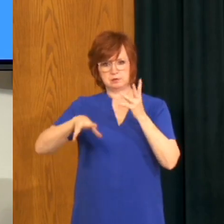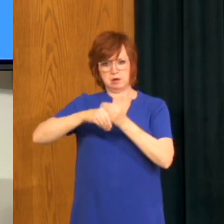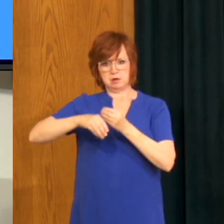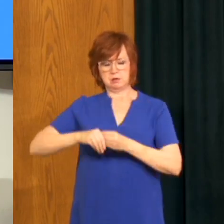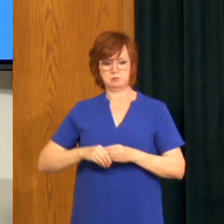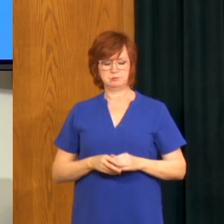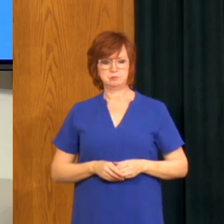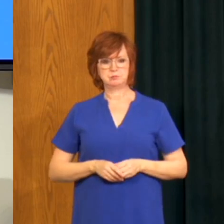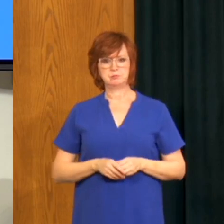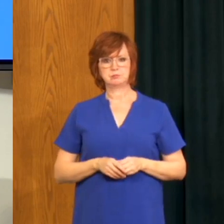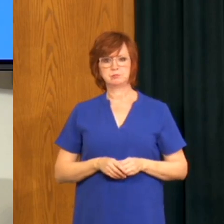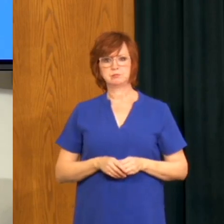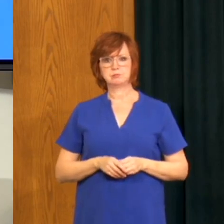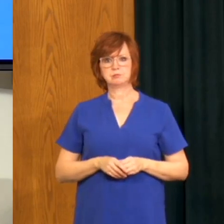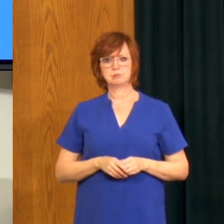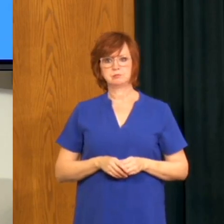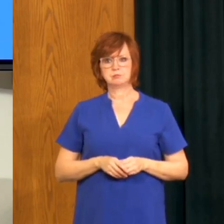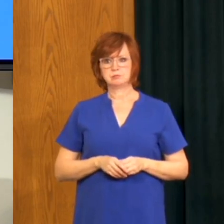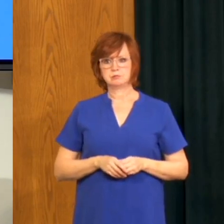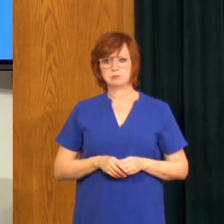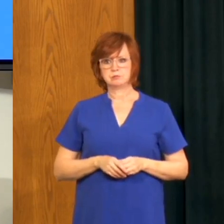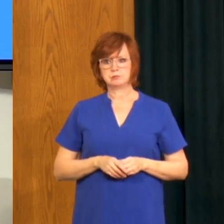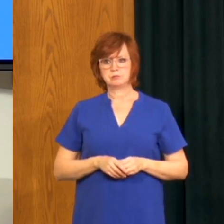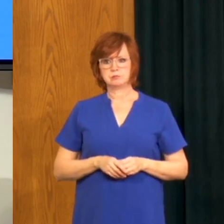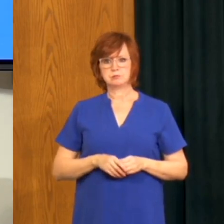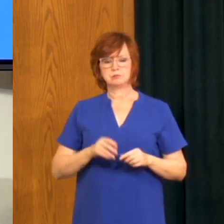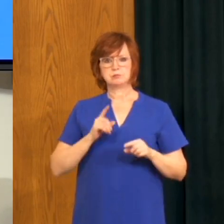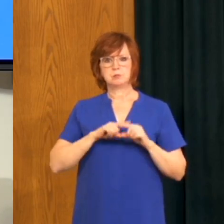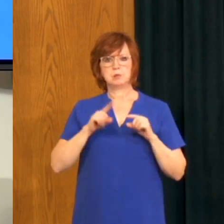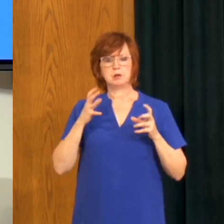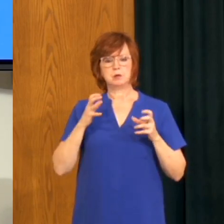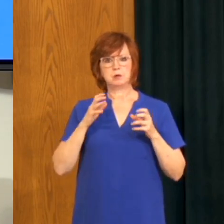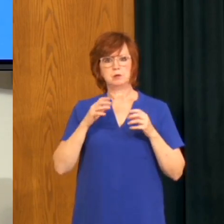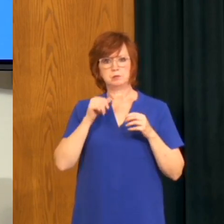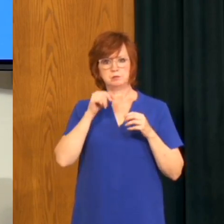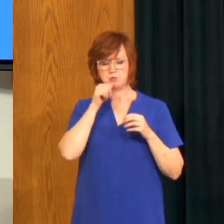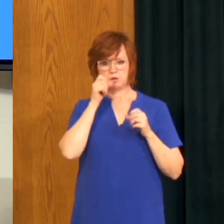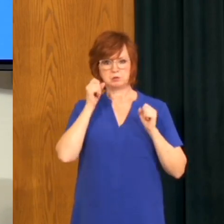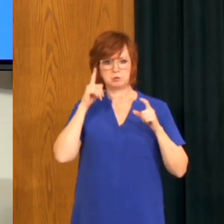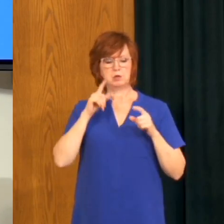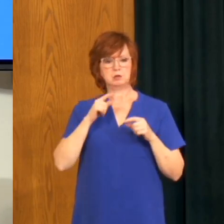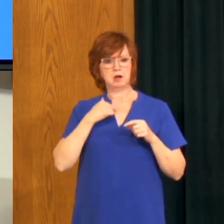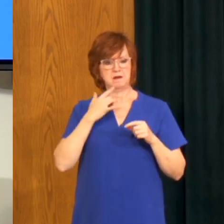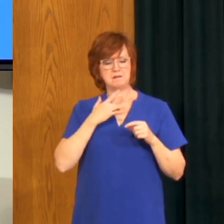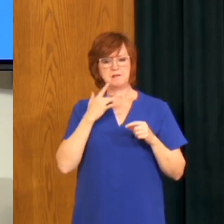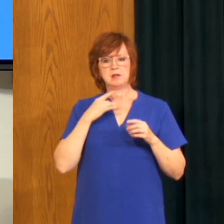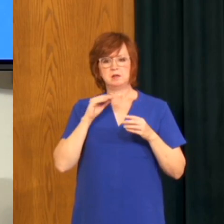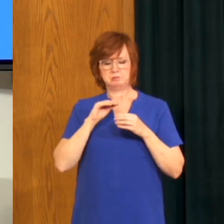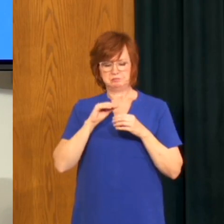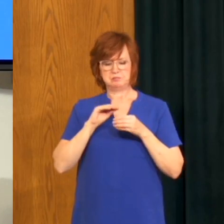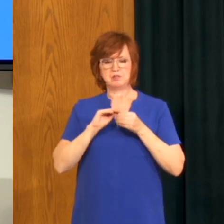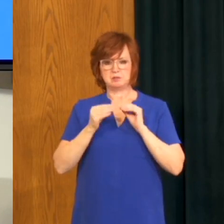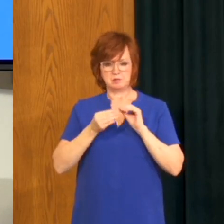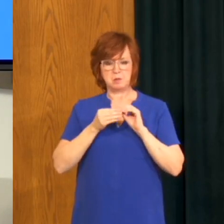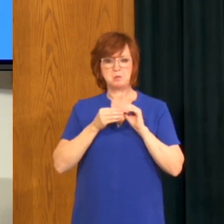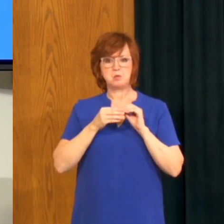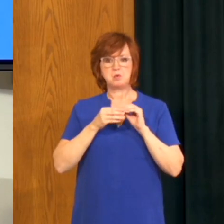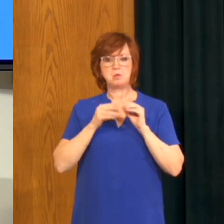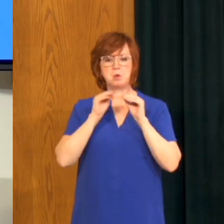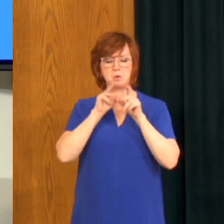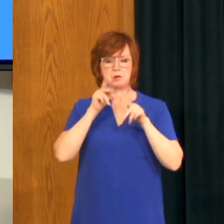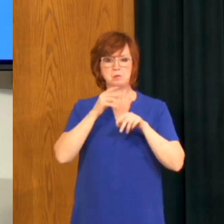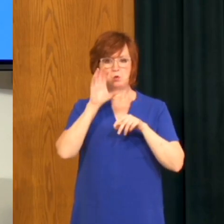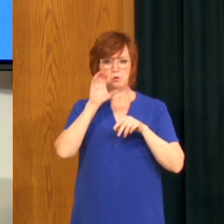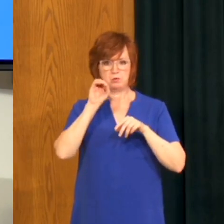although I don't have the numbers, and you may, it wouldn't surprise me that we would see an uptick. But it's the opportunity